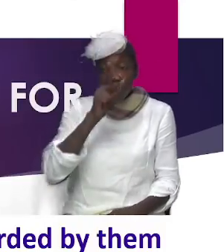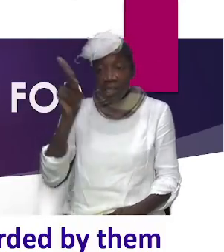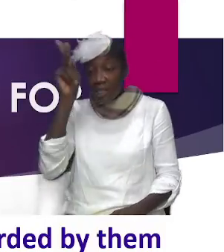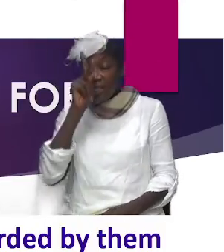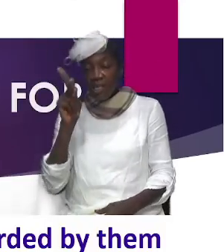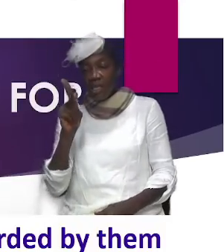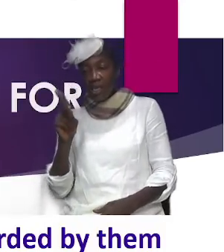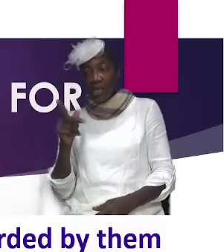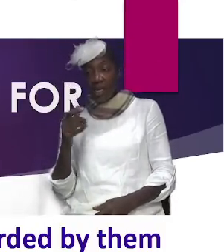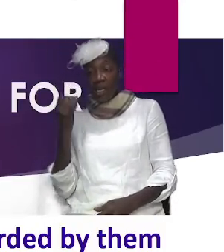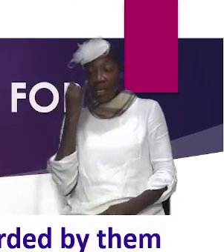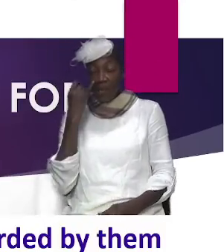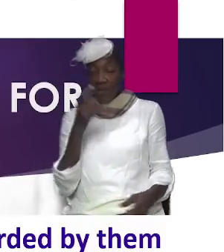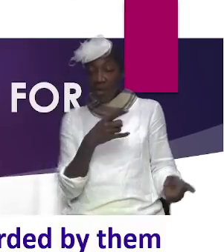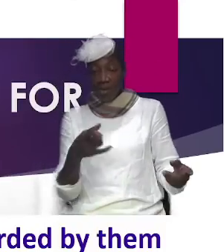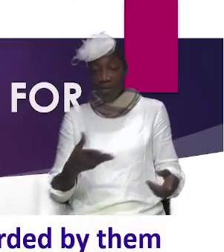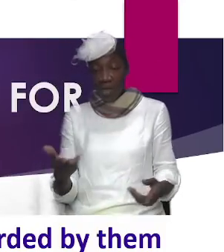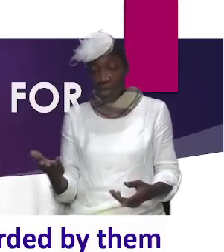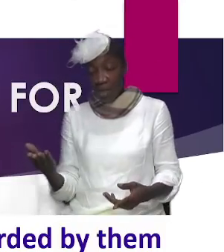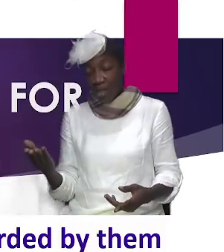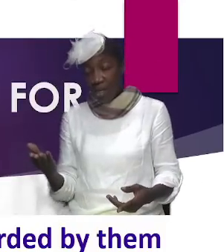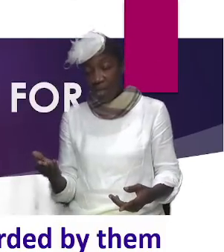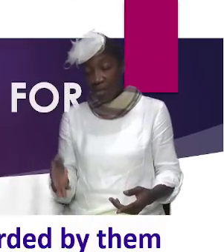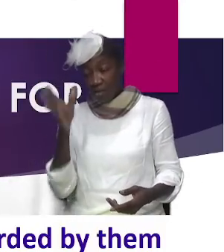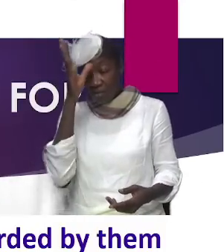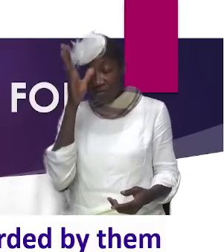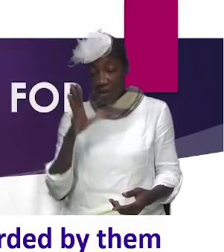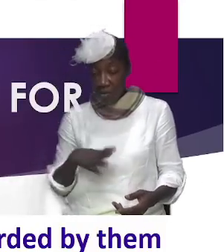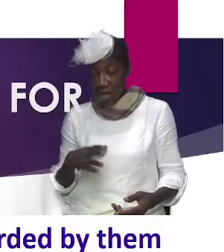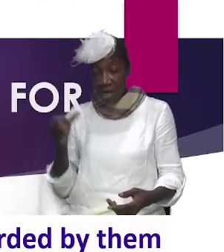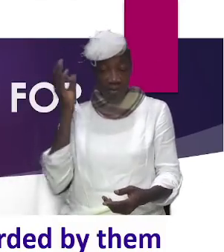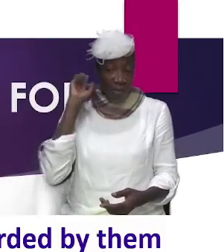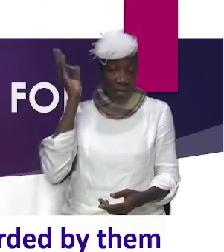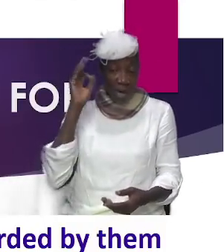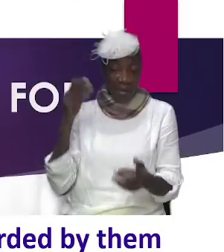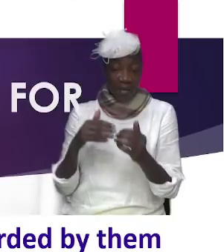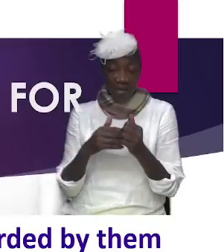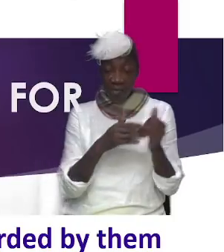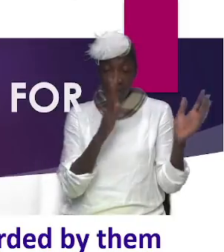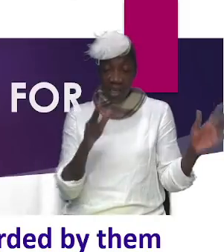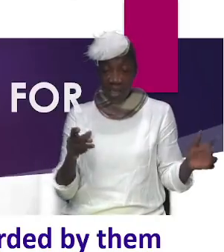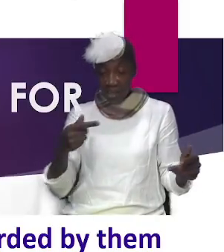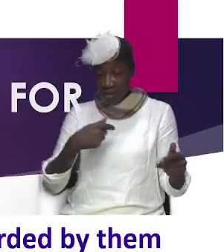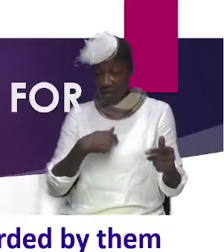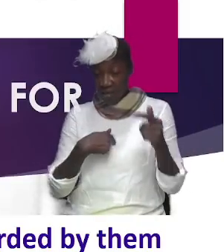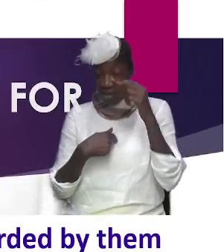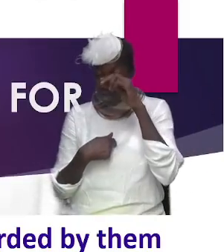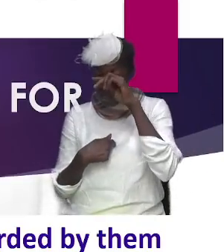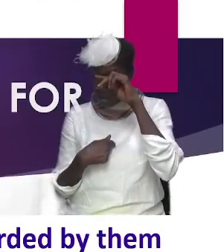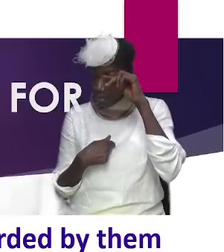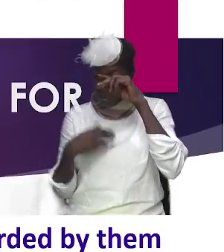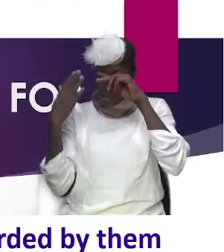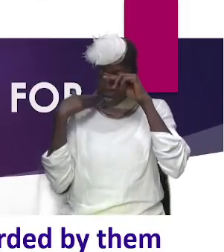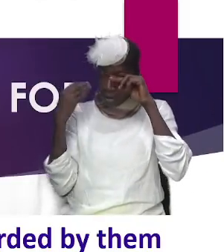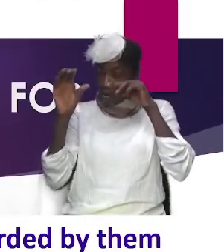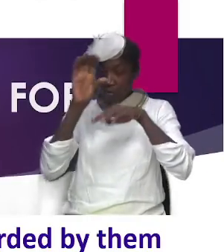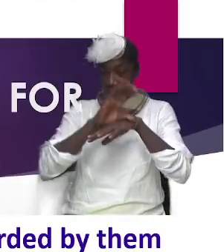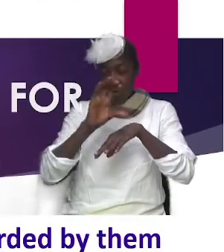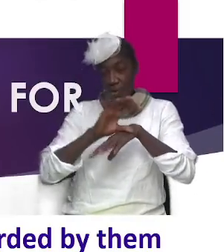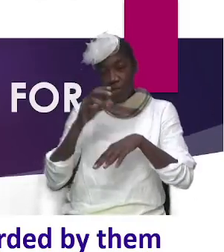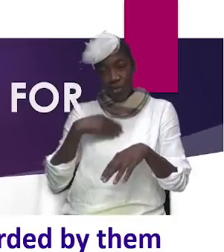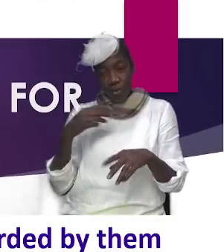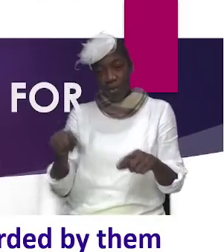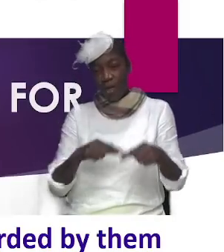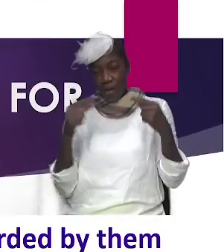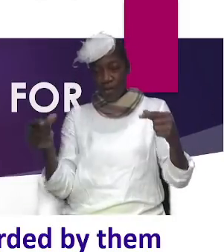doing things for men to see us, for pastors to see me, for leaders to see me, and are doing things that the church know that I'm a great prophet, so